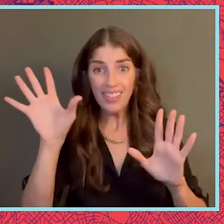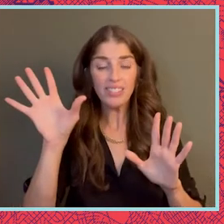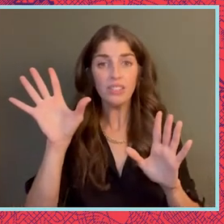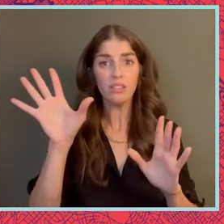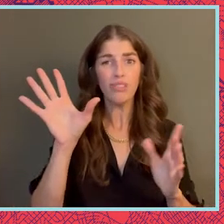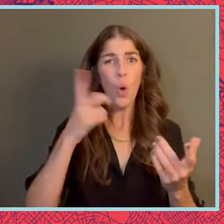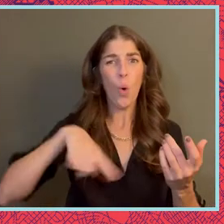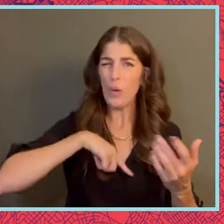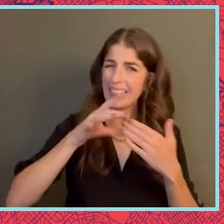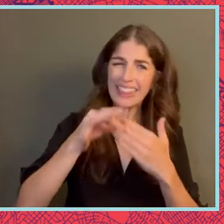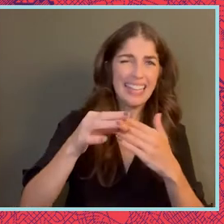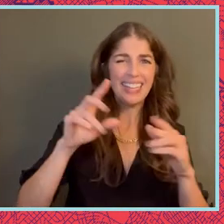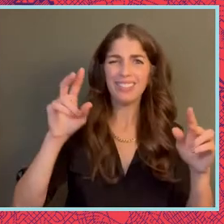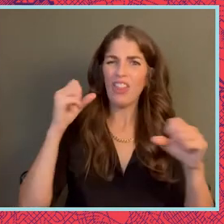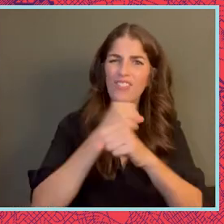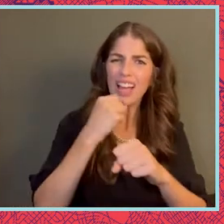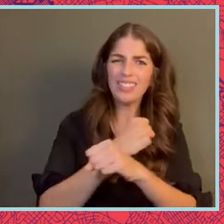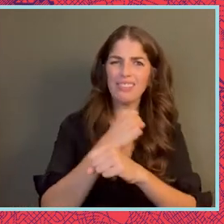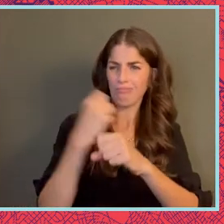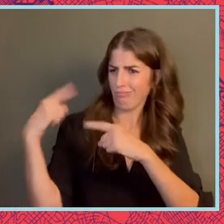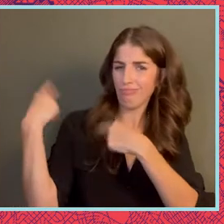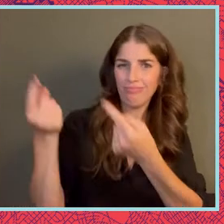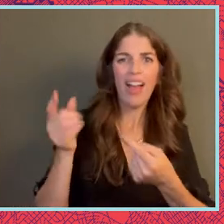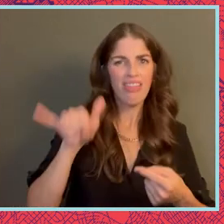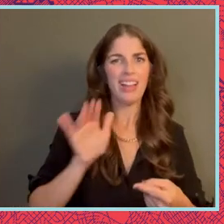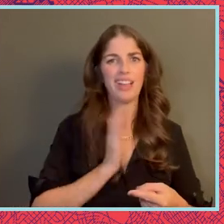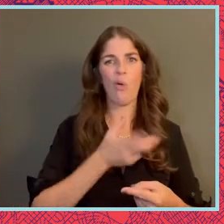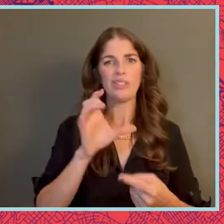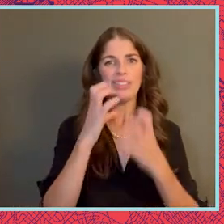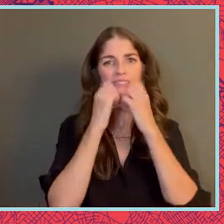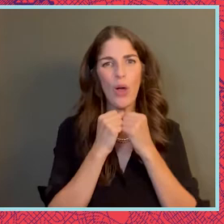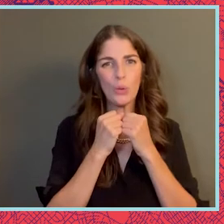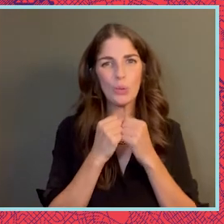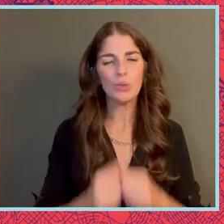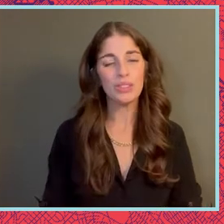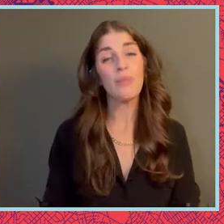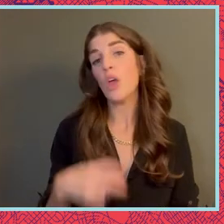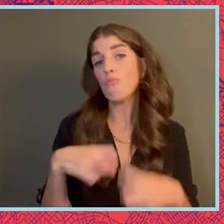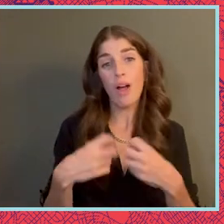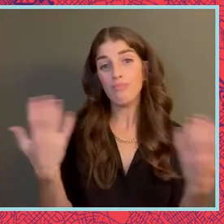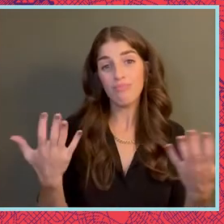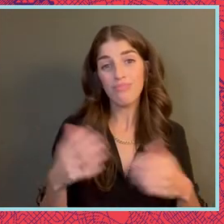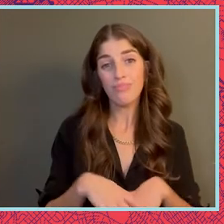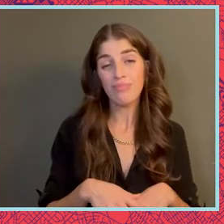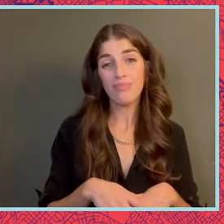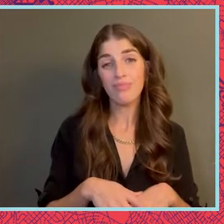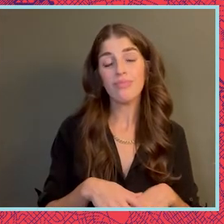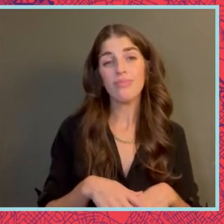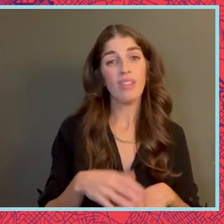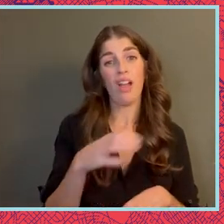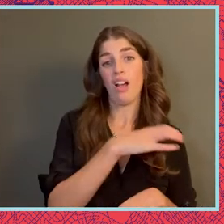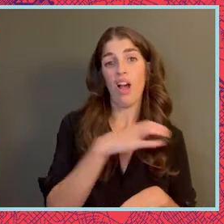been on the forefront on addressing these issues head on, because that's what DC values are, and that's what DC residents want. But the problem